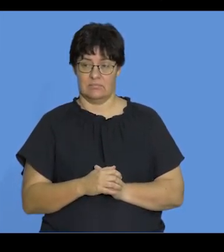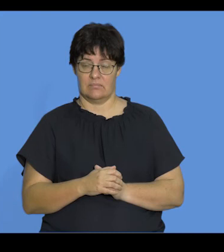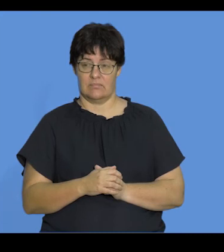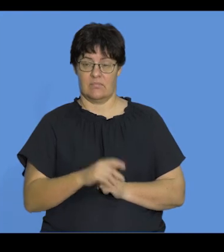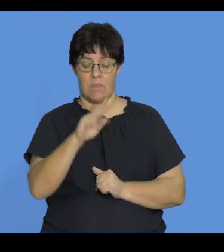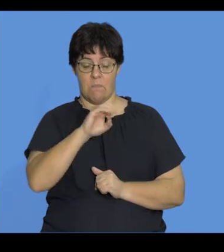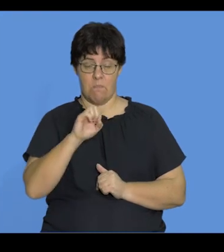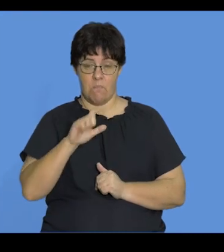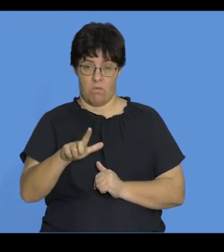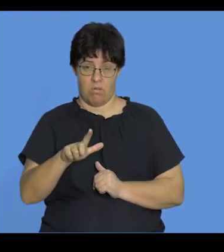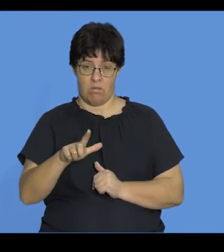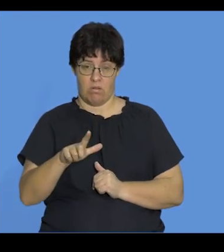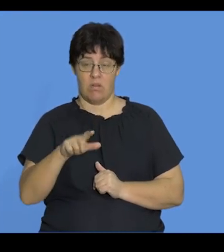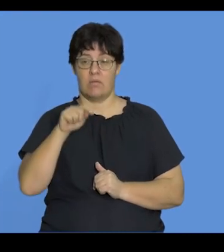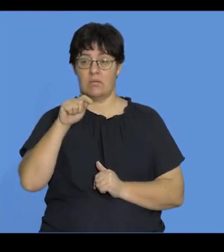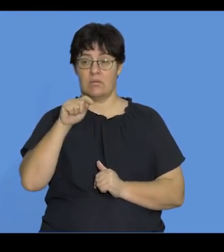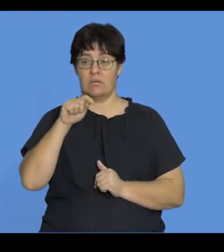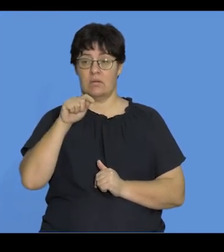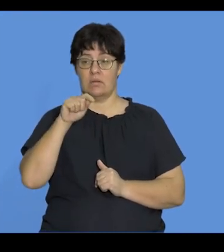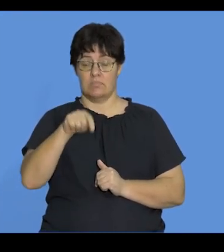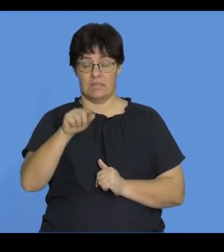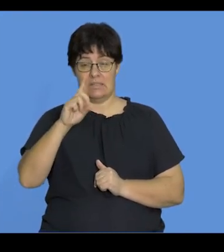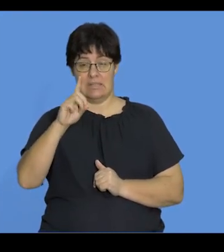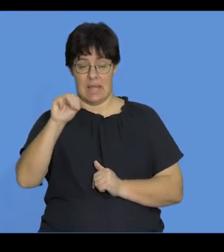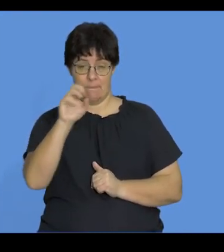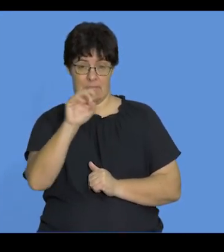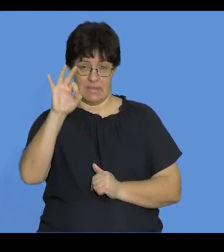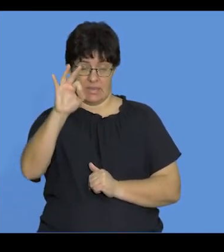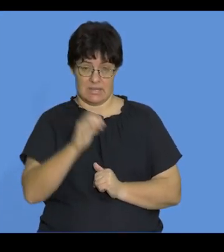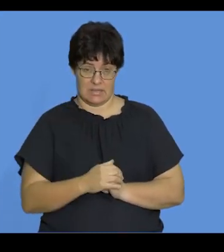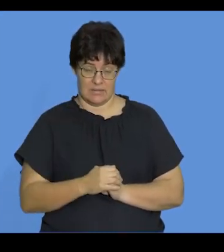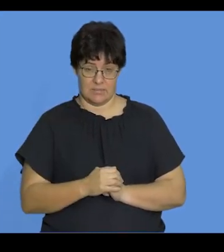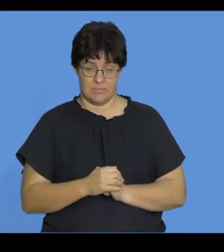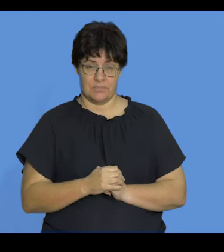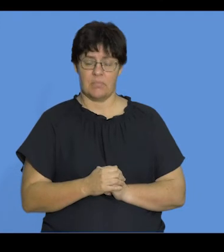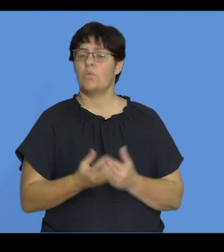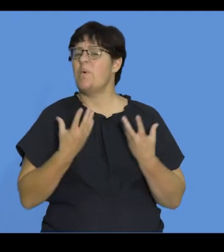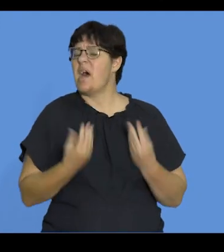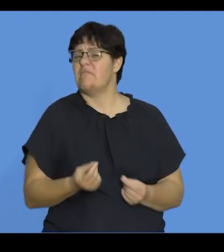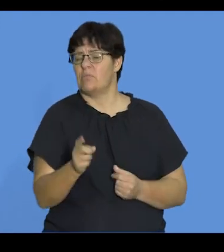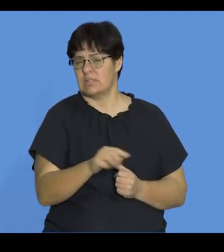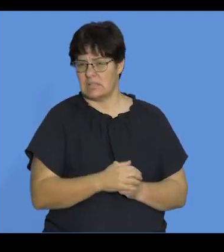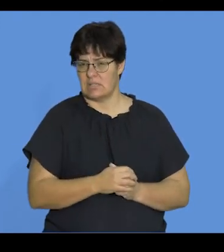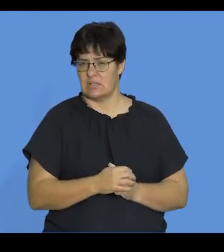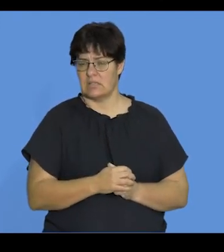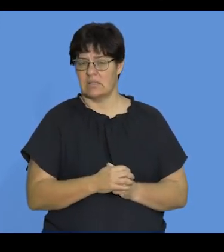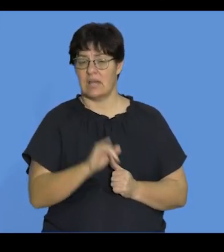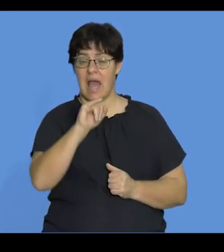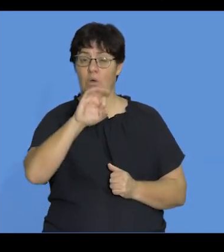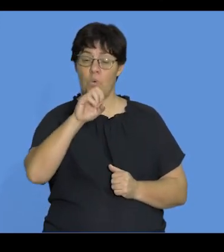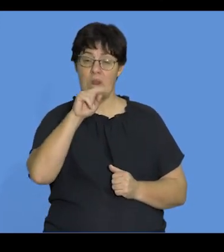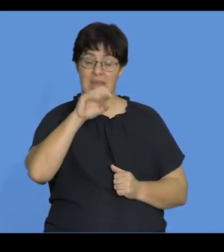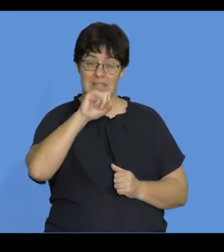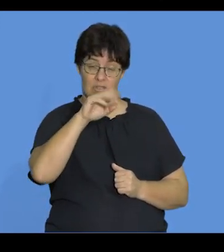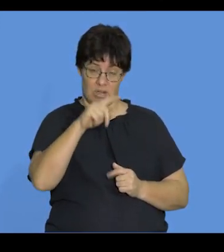0.068 mole per cubic decimeter, right? So what do we have here? The ionization or the